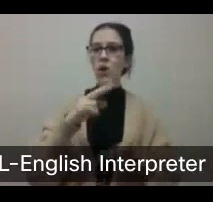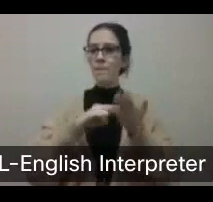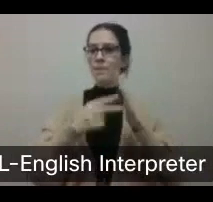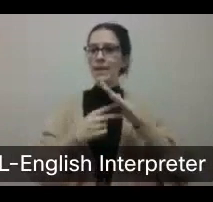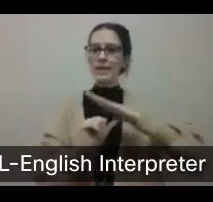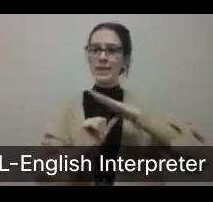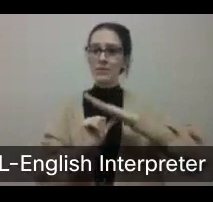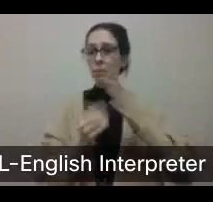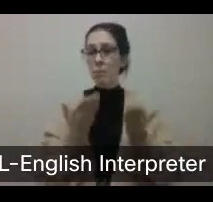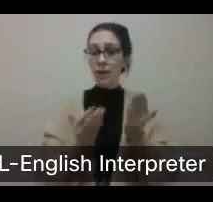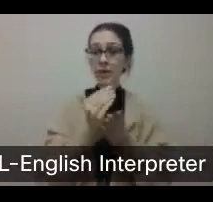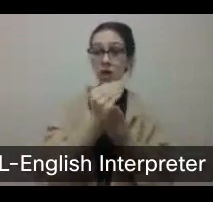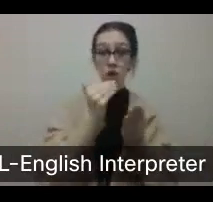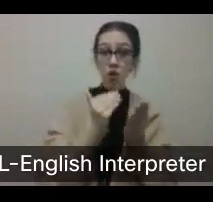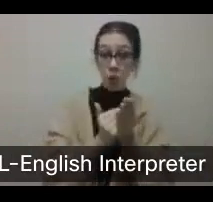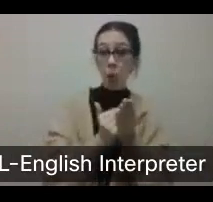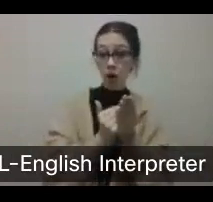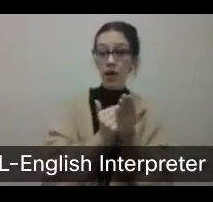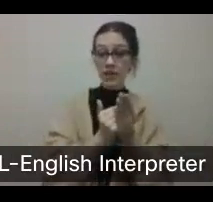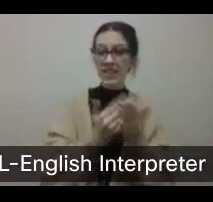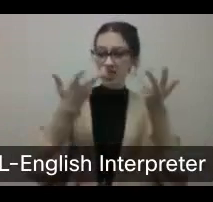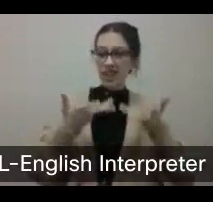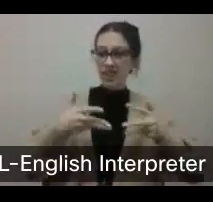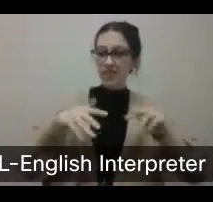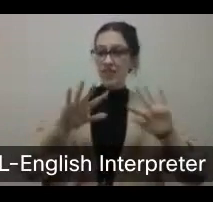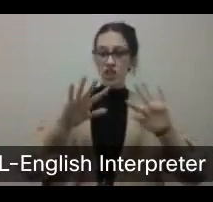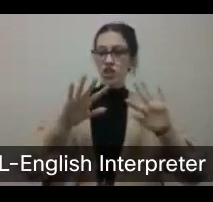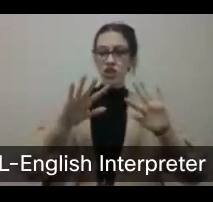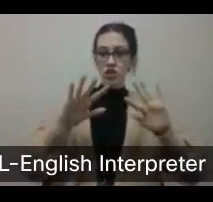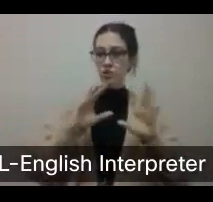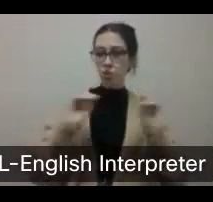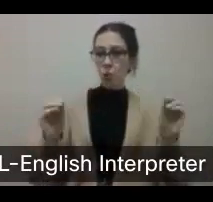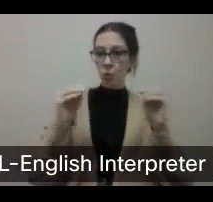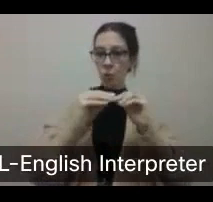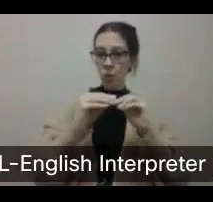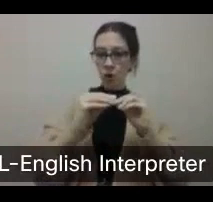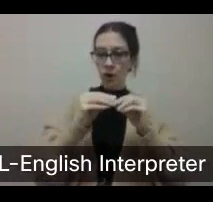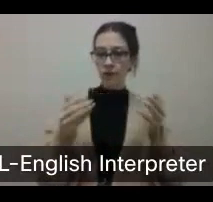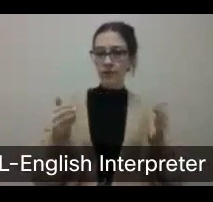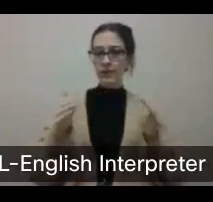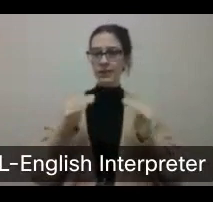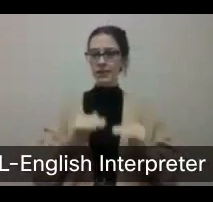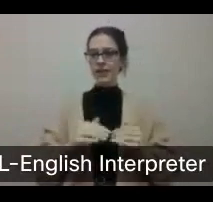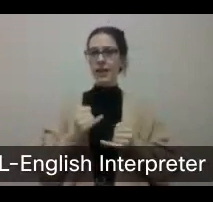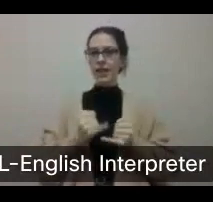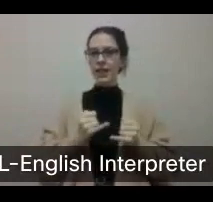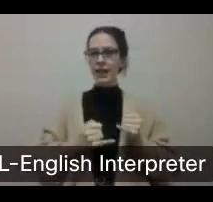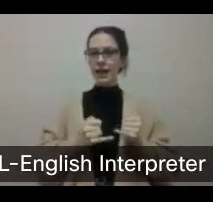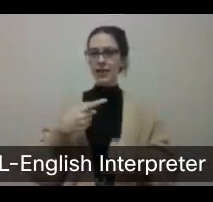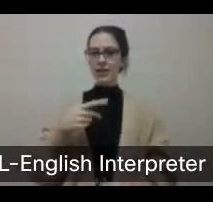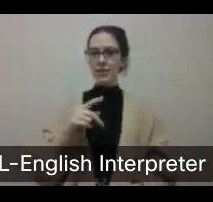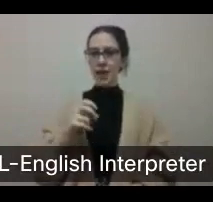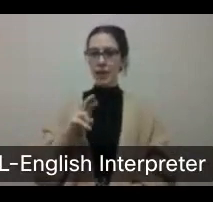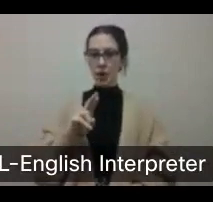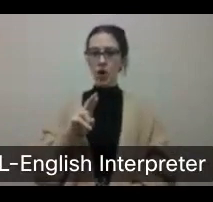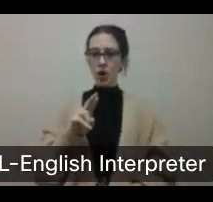course. But if in the paraphrase text where it says their last paper, I'm talking about the most recent paper that's been done. So the meaning